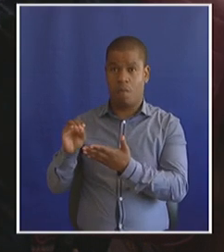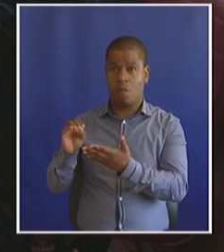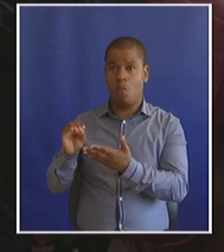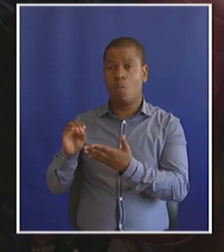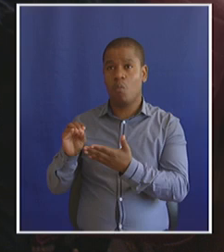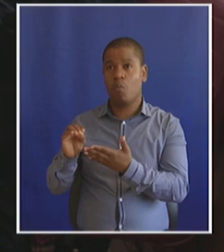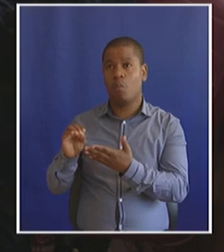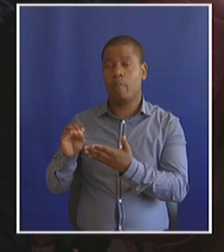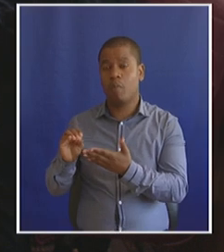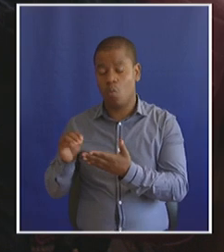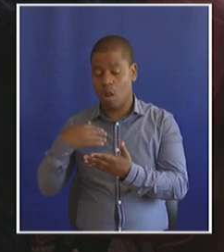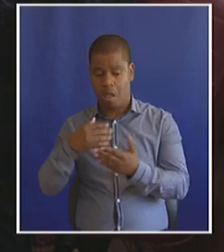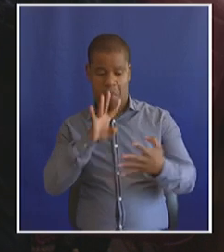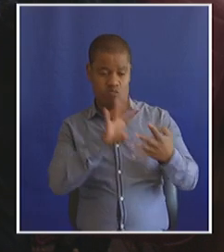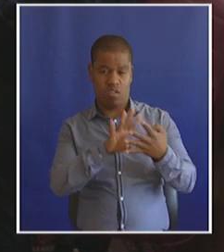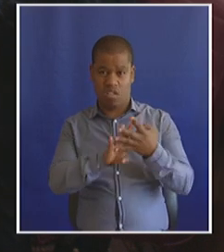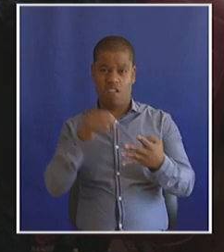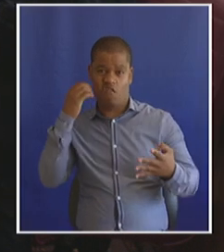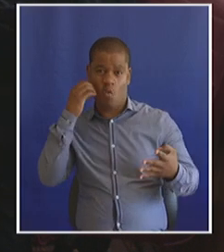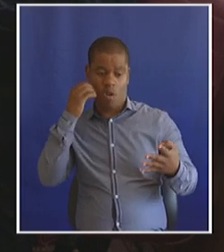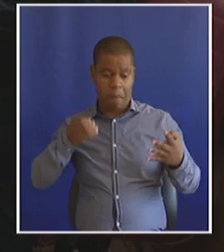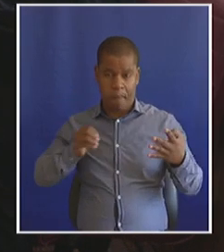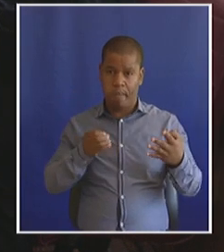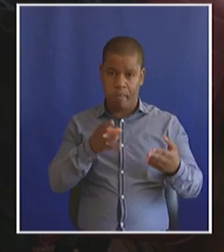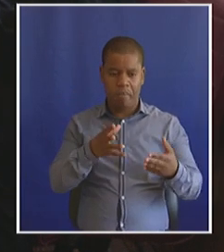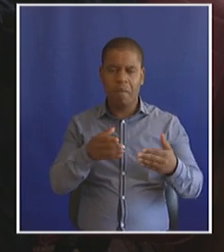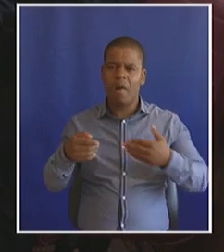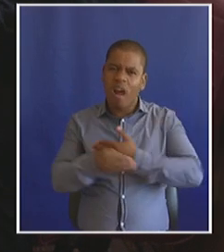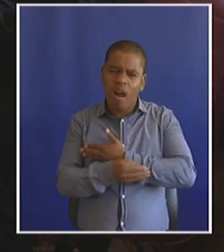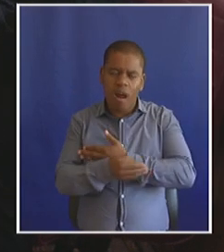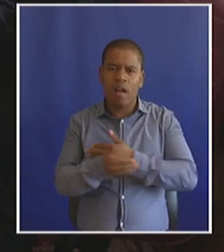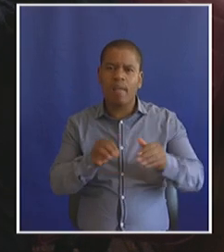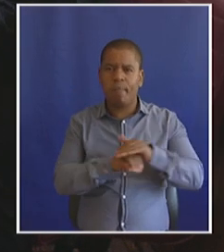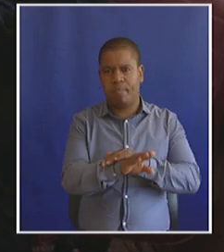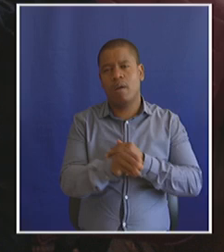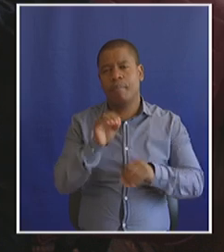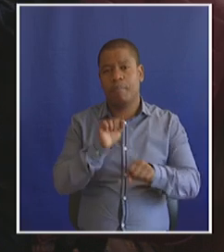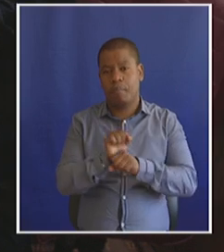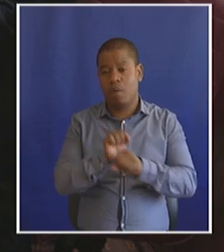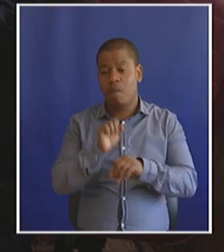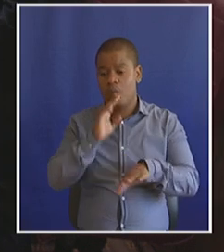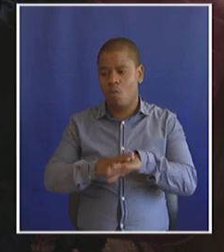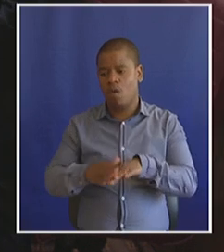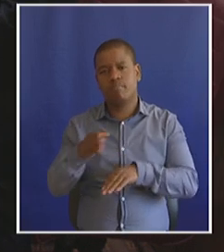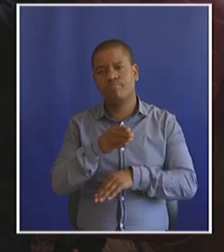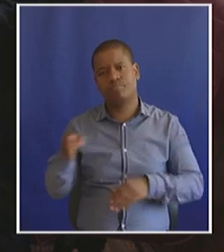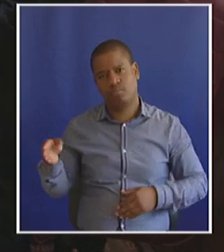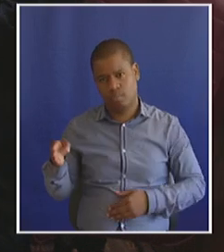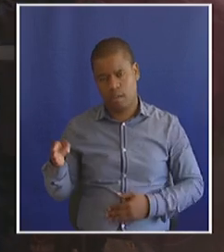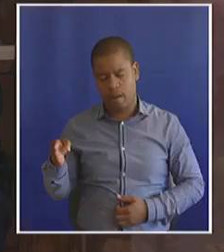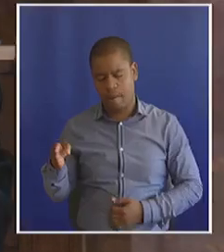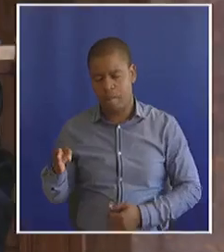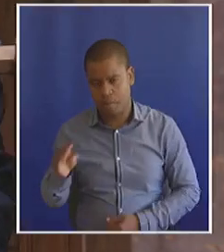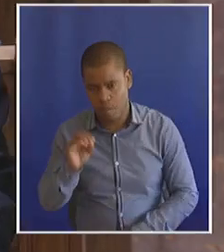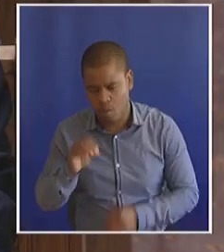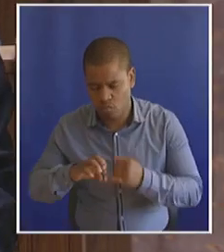prevent the smuggling of goods into prison, the reply is the department has always recognized that the first layer of security in correctional facilities is